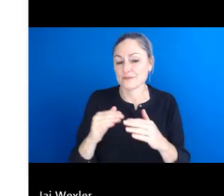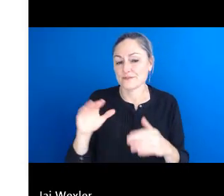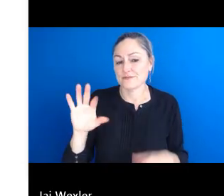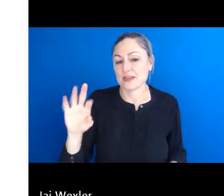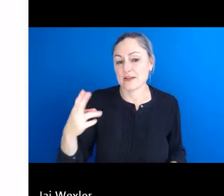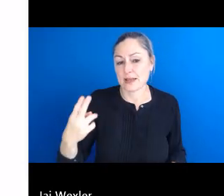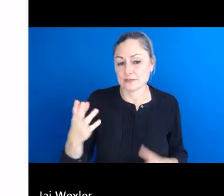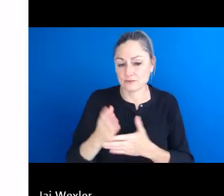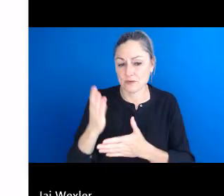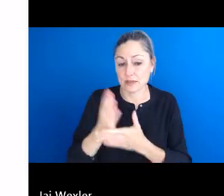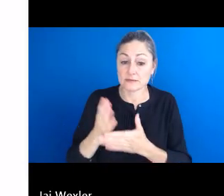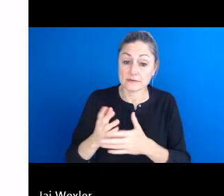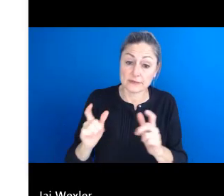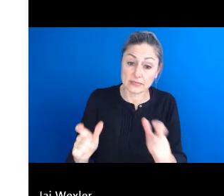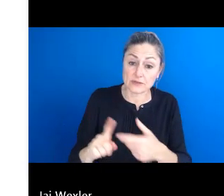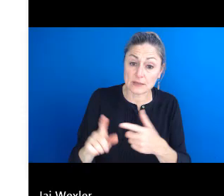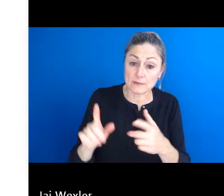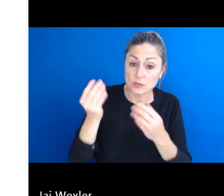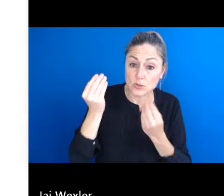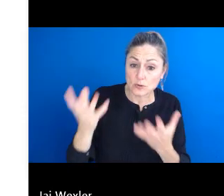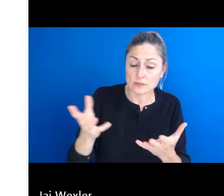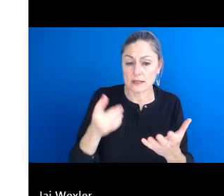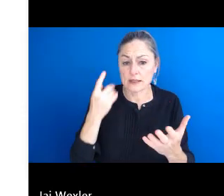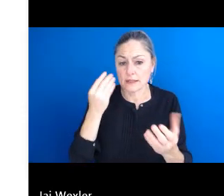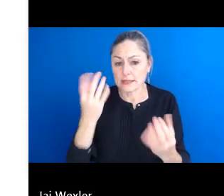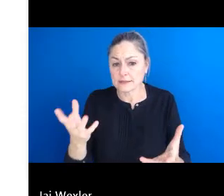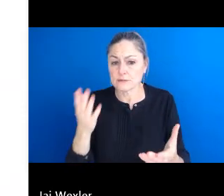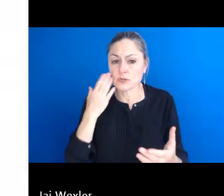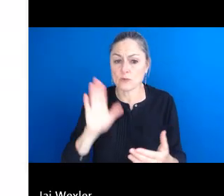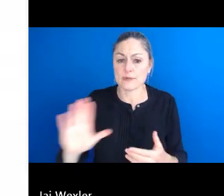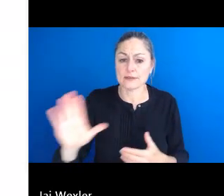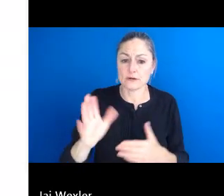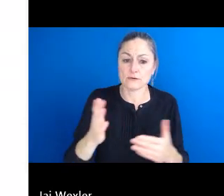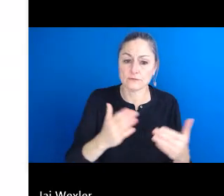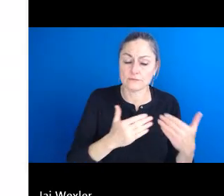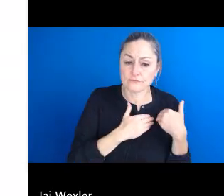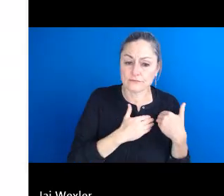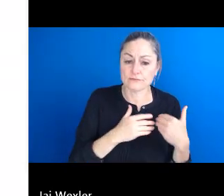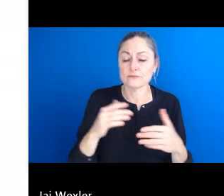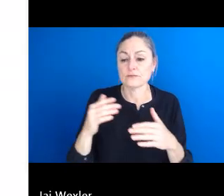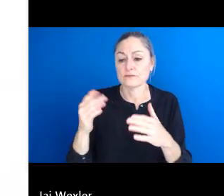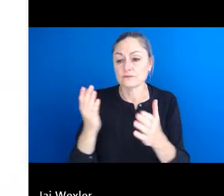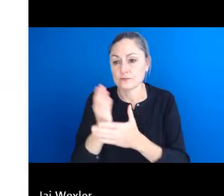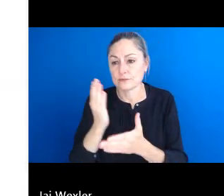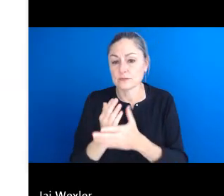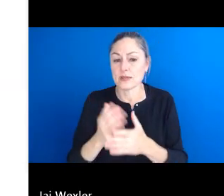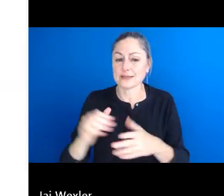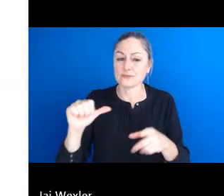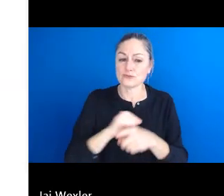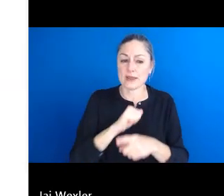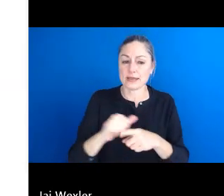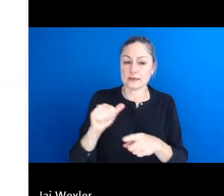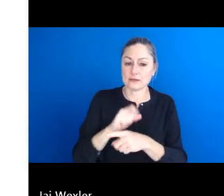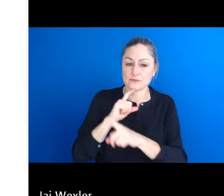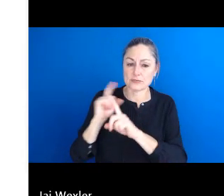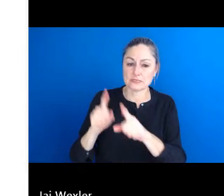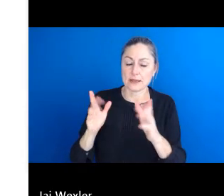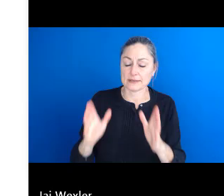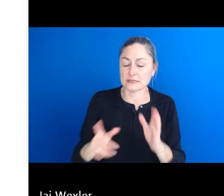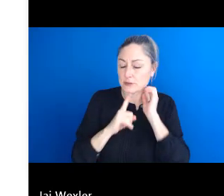housing notices, letting everyone know about their rights and responsibilities, as well as training for respondents to make sure that they're fully aware of